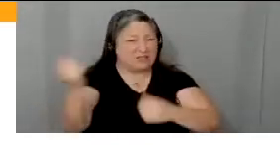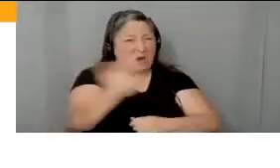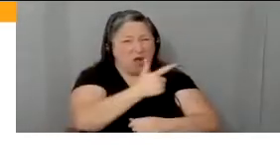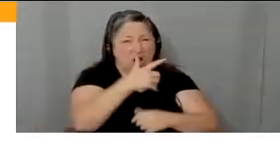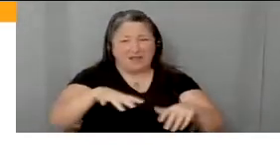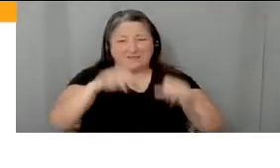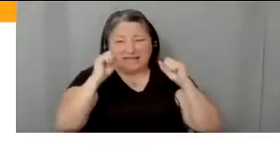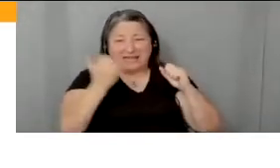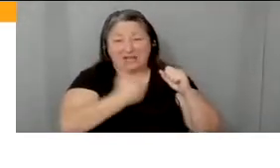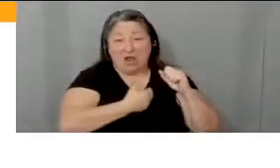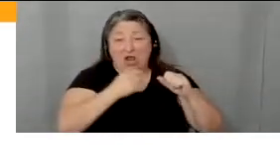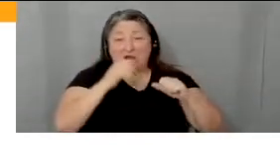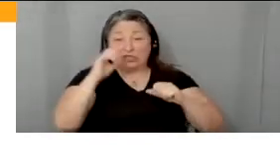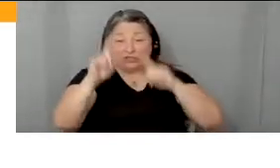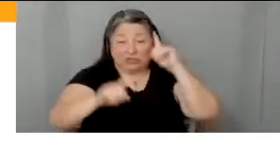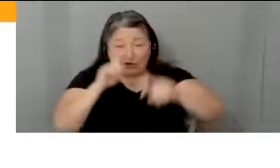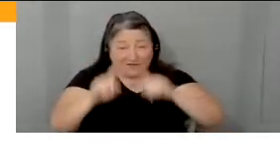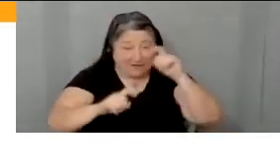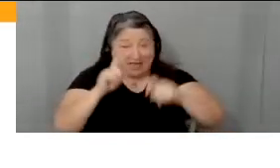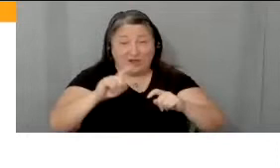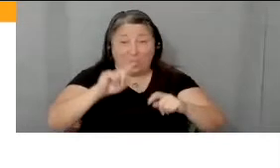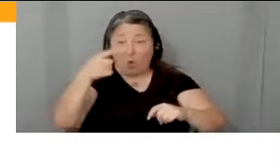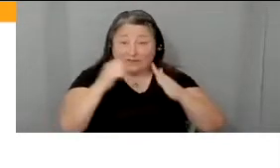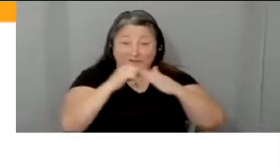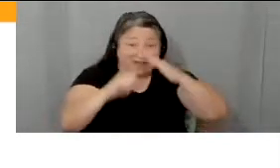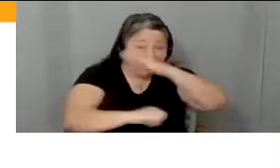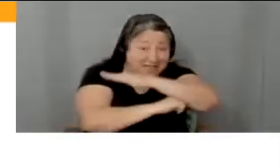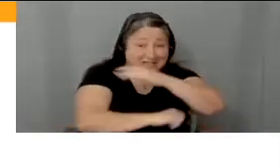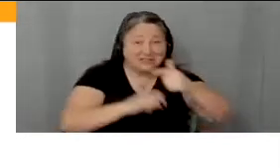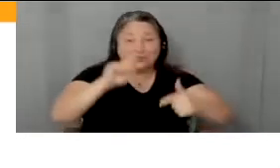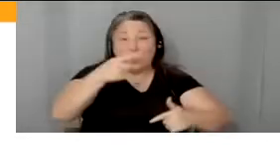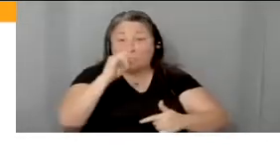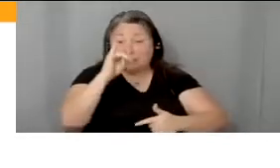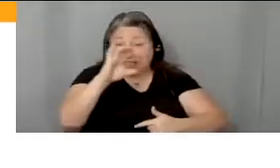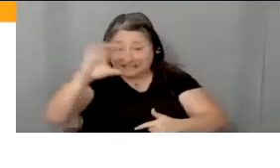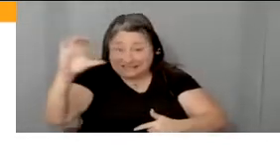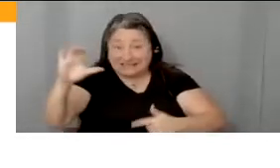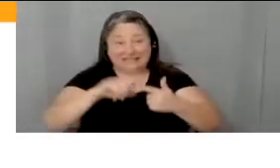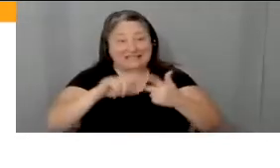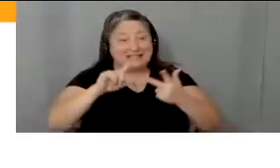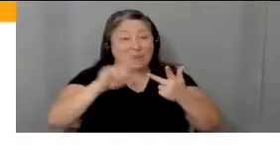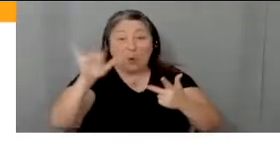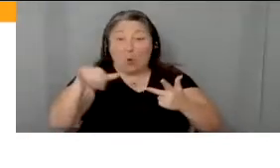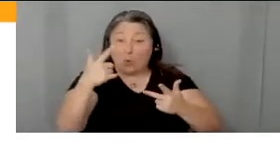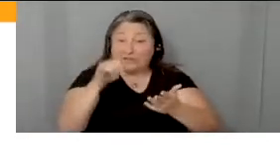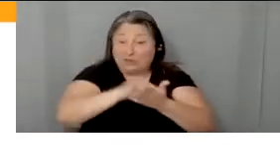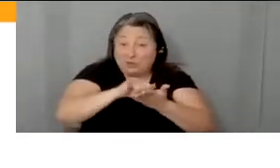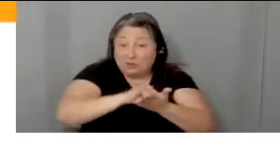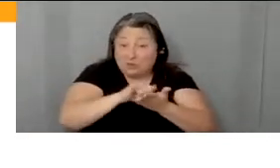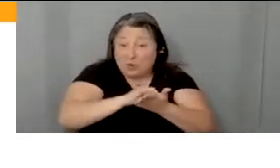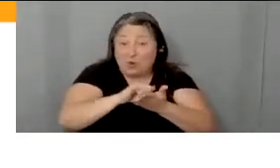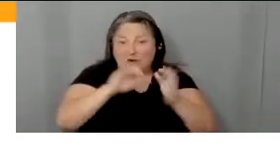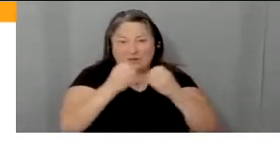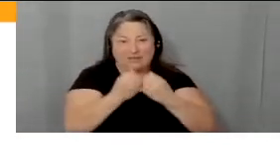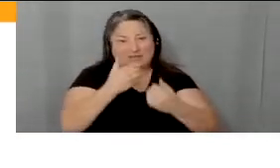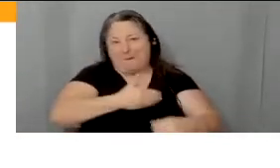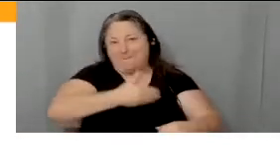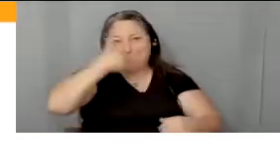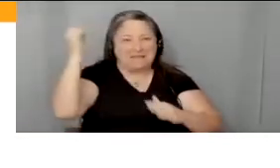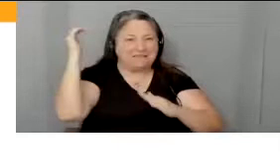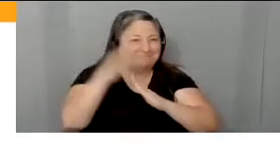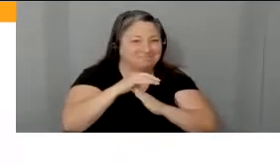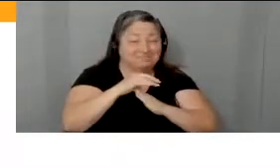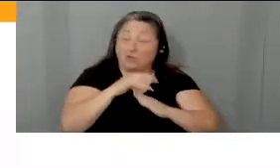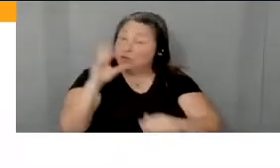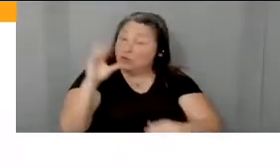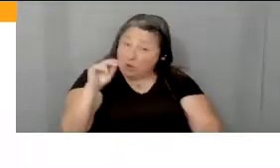it that only foundations or only JCCs or only, New York-based organizations are best in class? No.